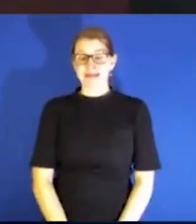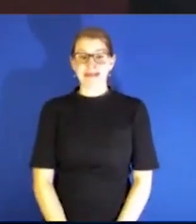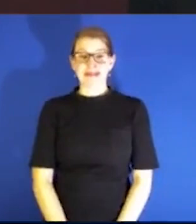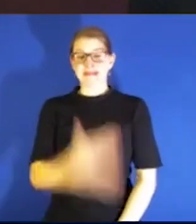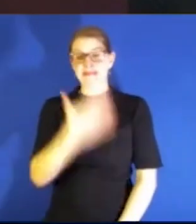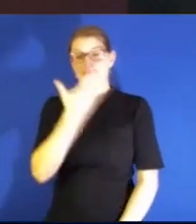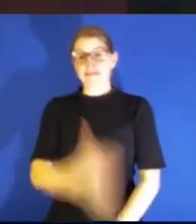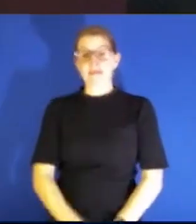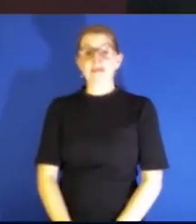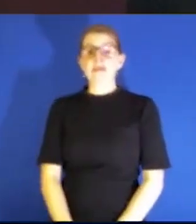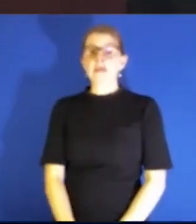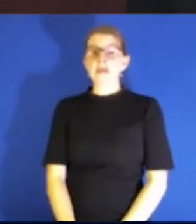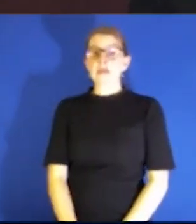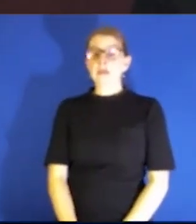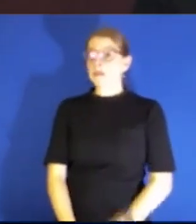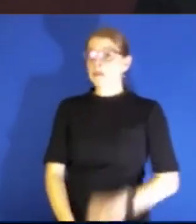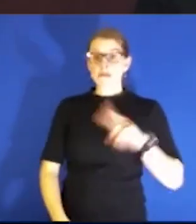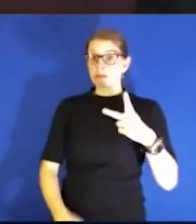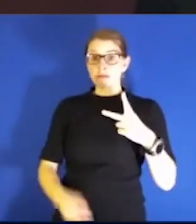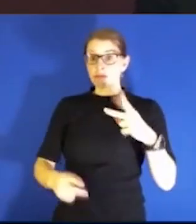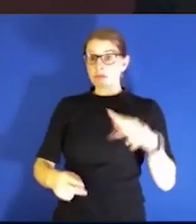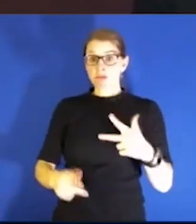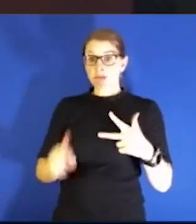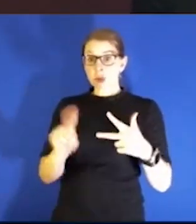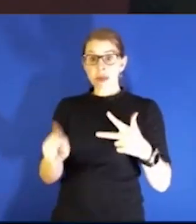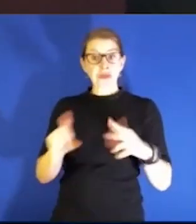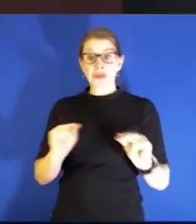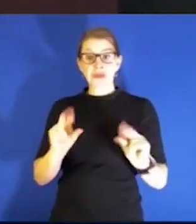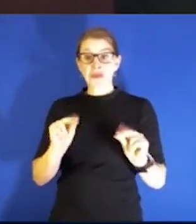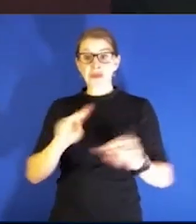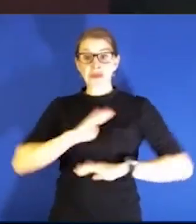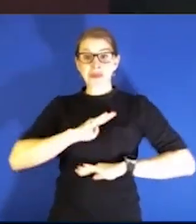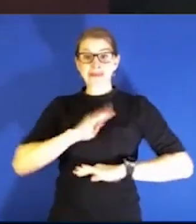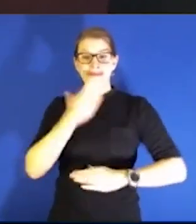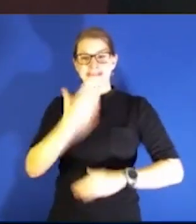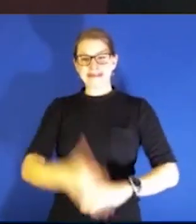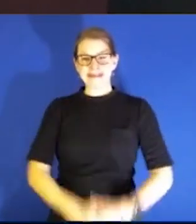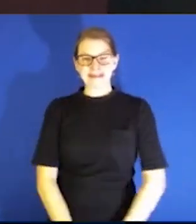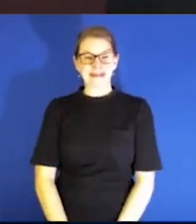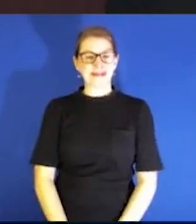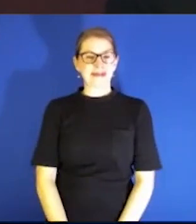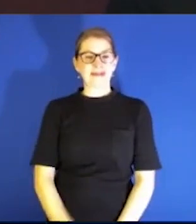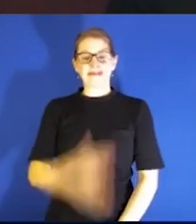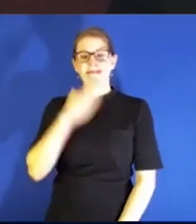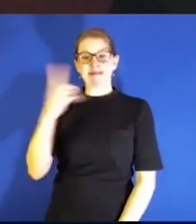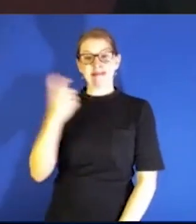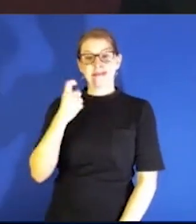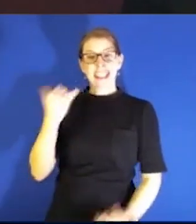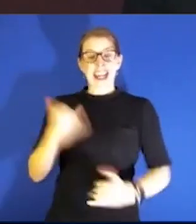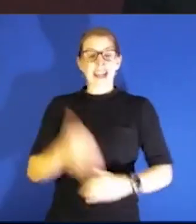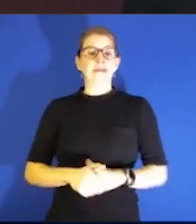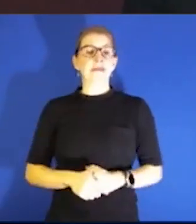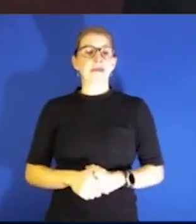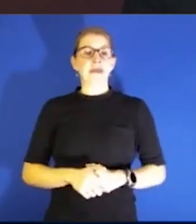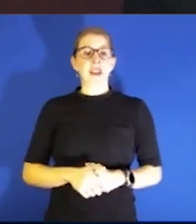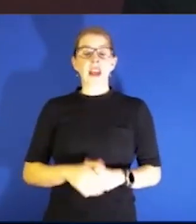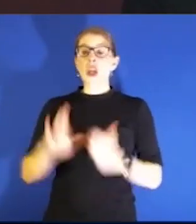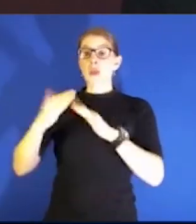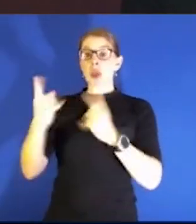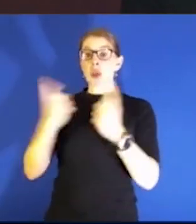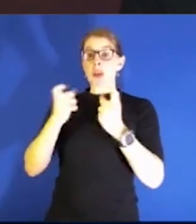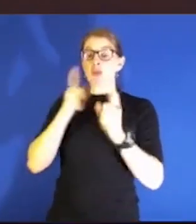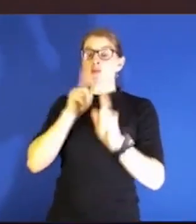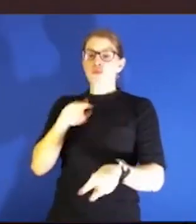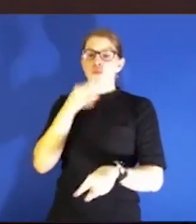Charlie, any follow-ups? No, I'm great. Thank you. All right, thank you so much for your question today. We will get to our community questions here in just